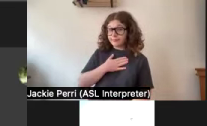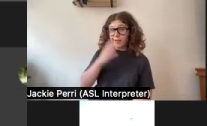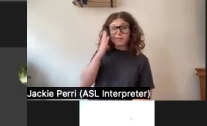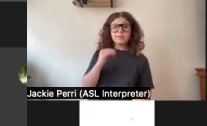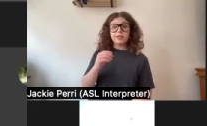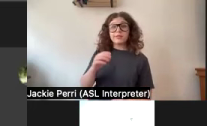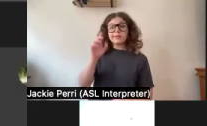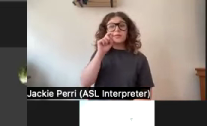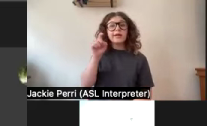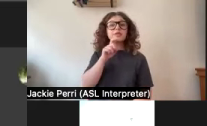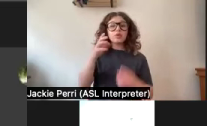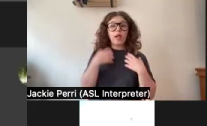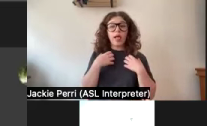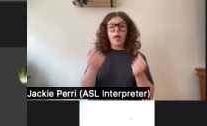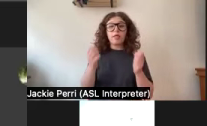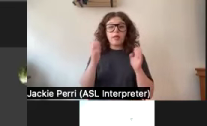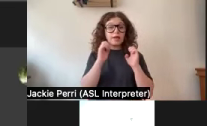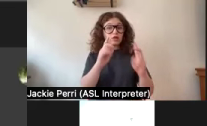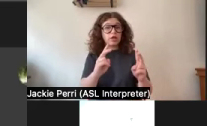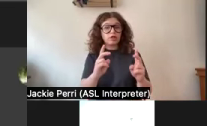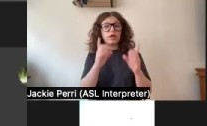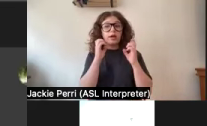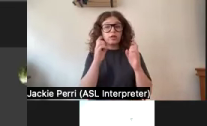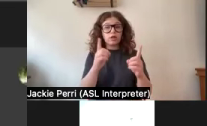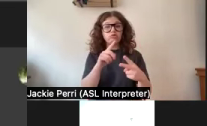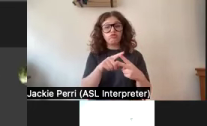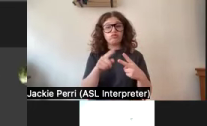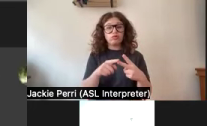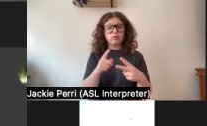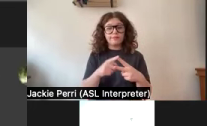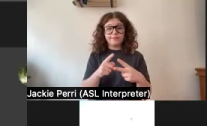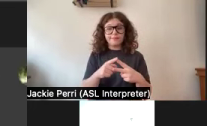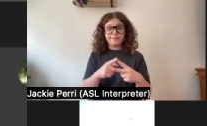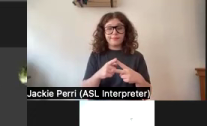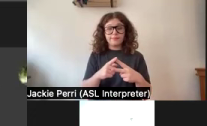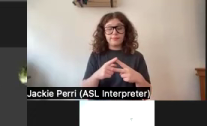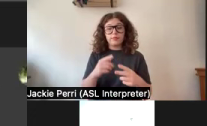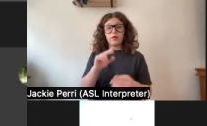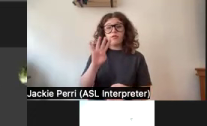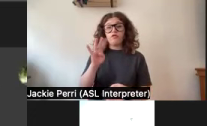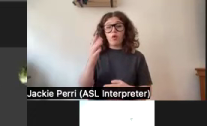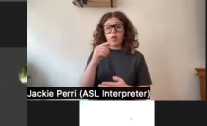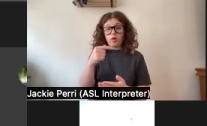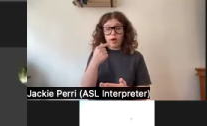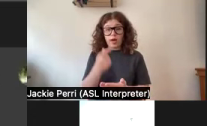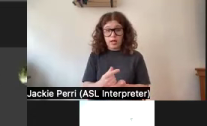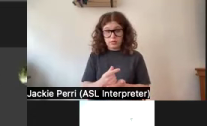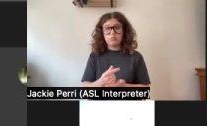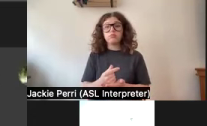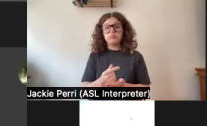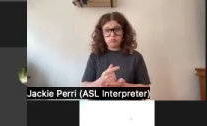sexual health, I had two experiences. One was when I was in fourth grade, and